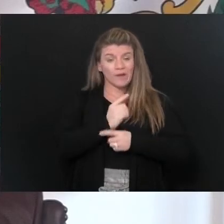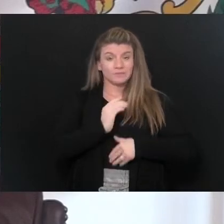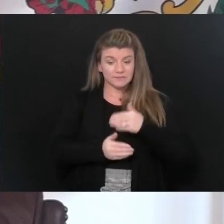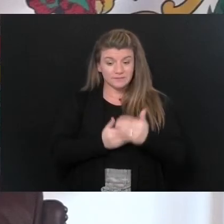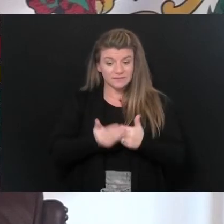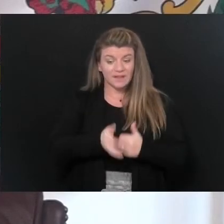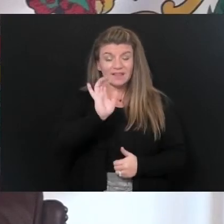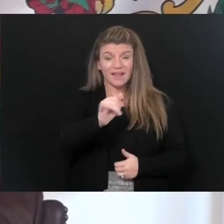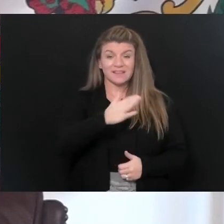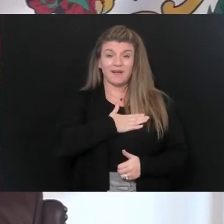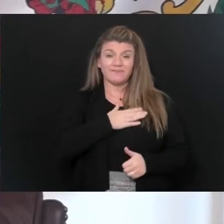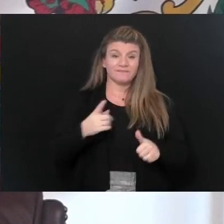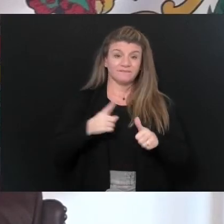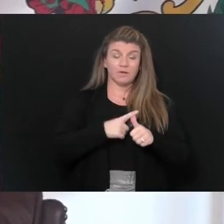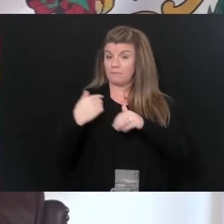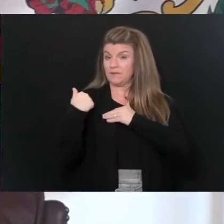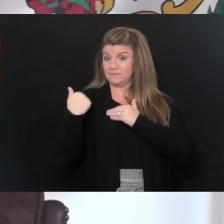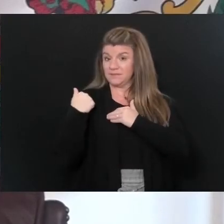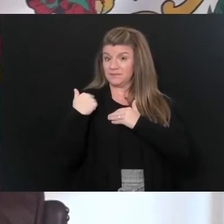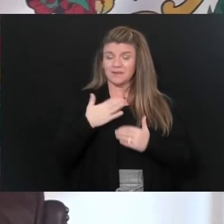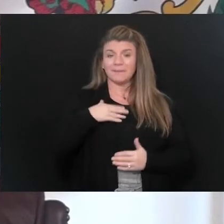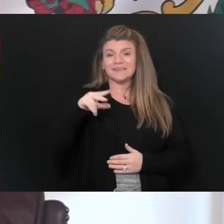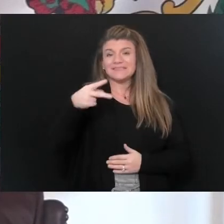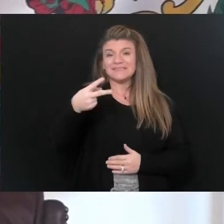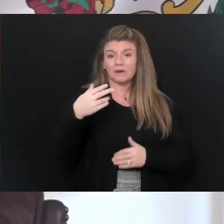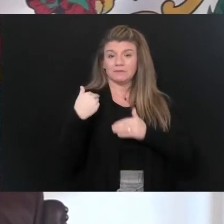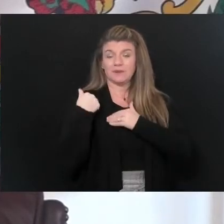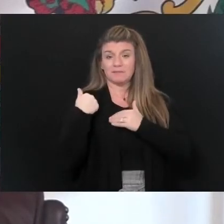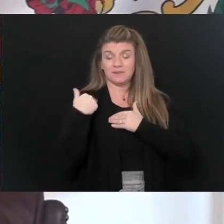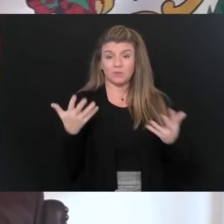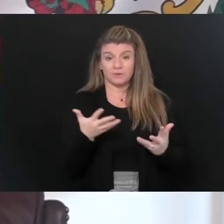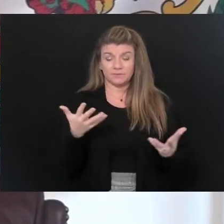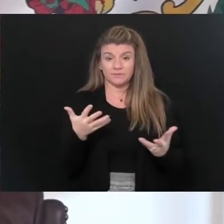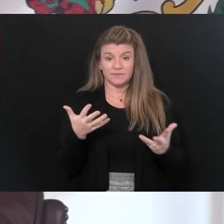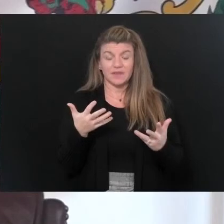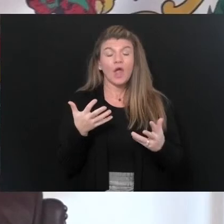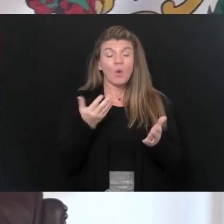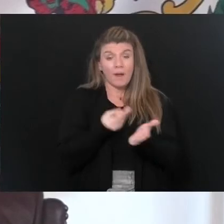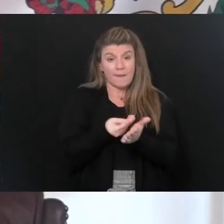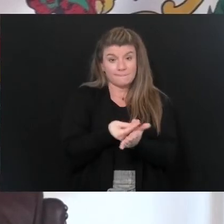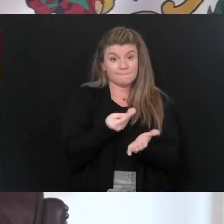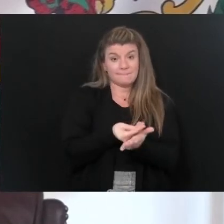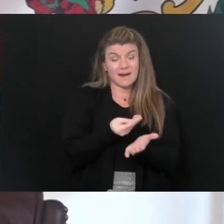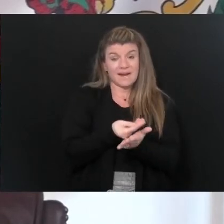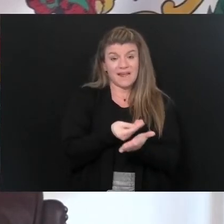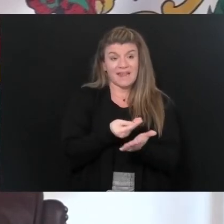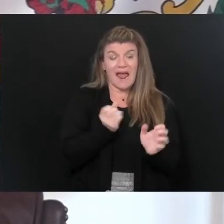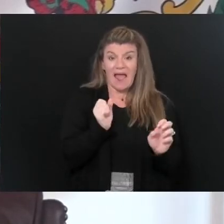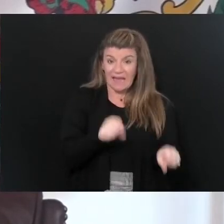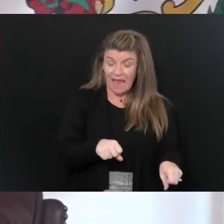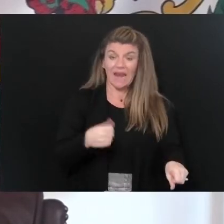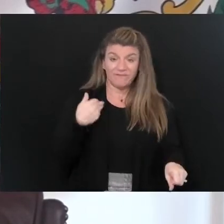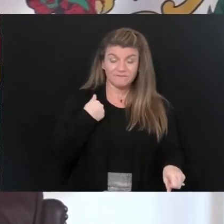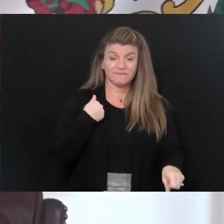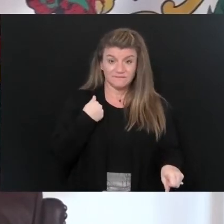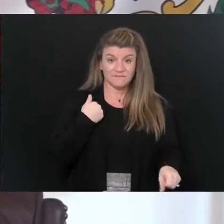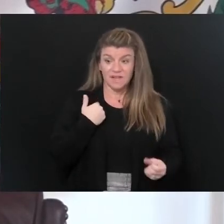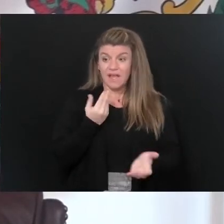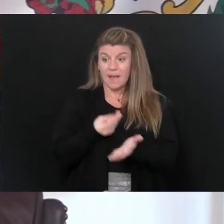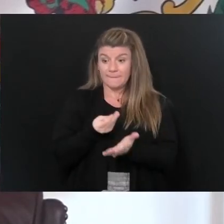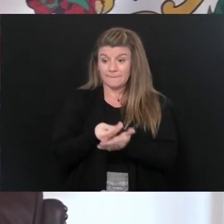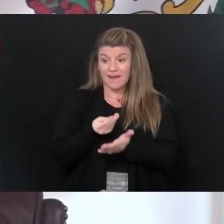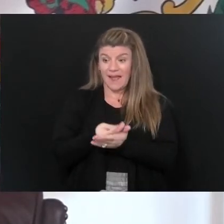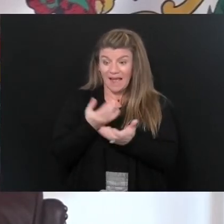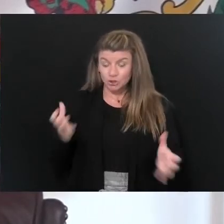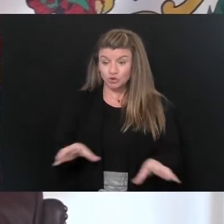first responsibility. My second responsibility is just do this. With dollars that I can have, and I can do